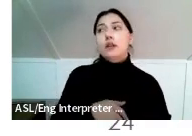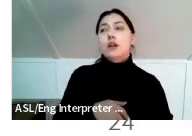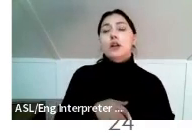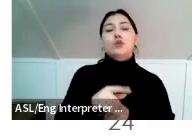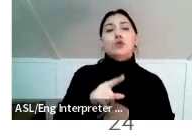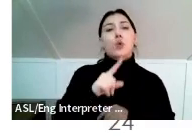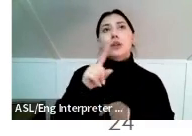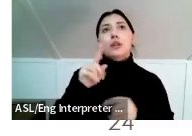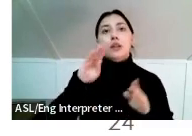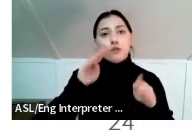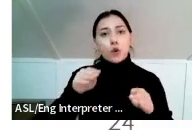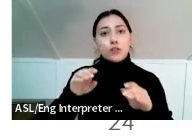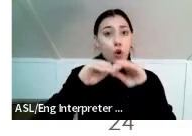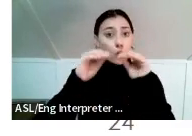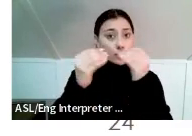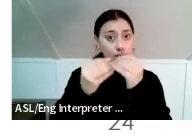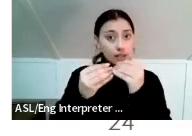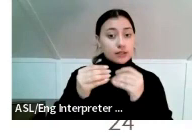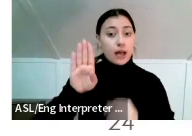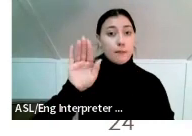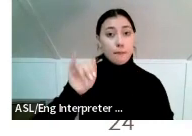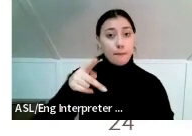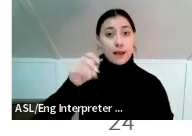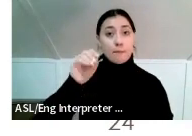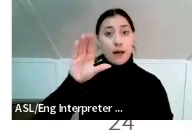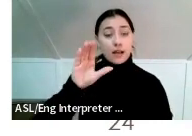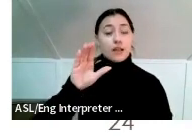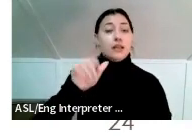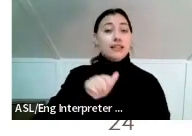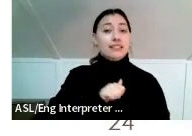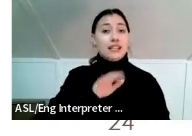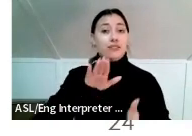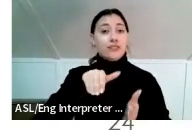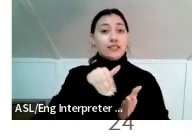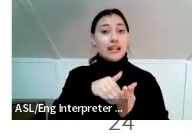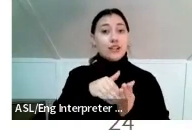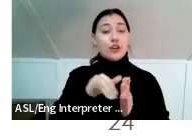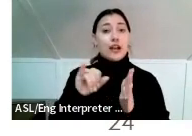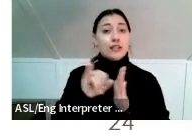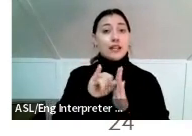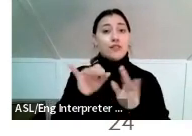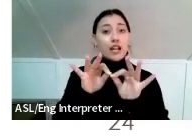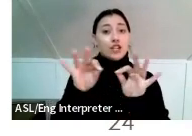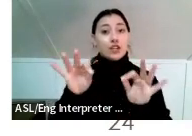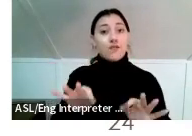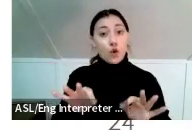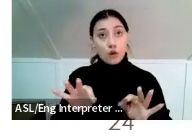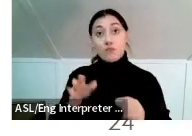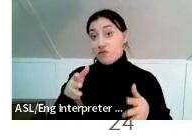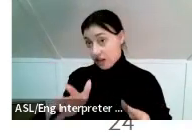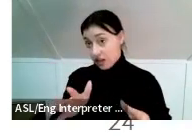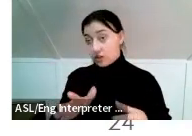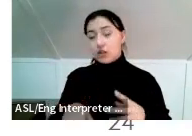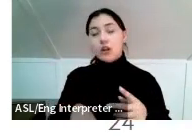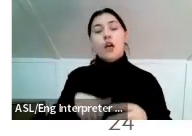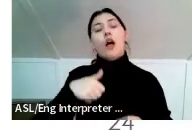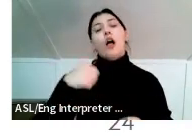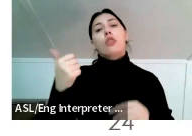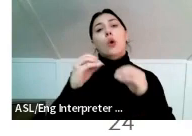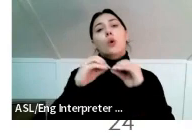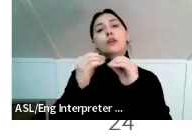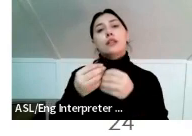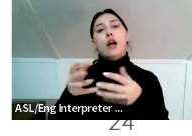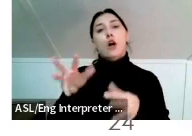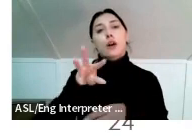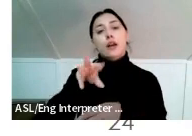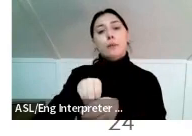have completed the BIPOC-centered self-identification form. And we are looking at organizations that are participating in the